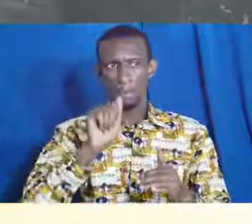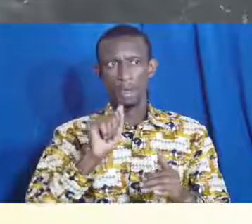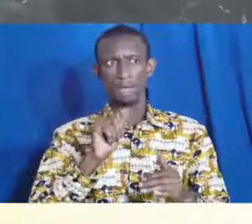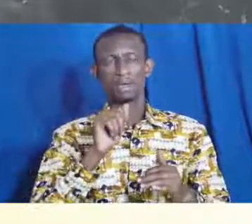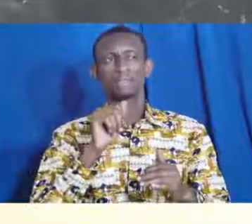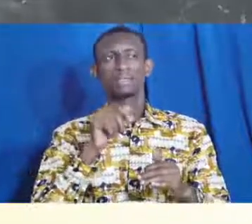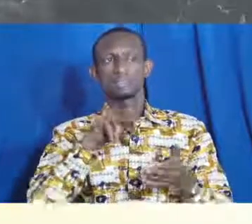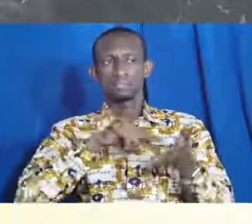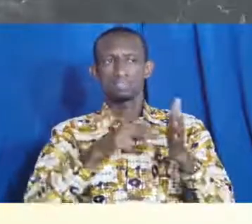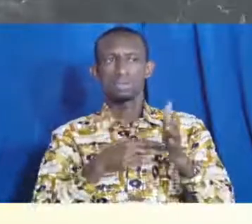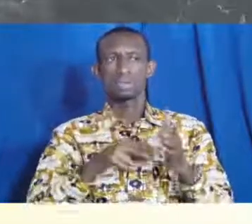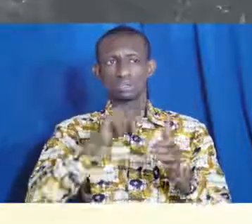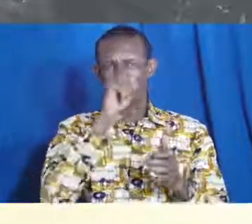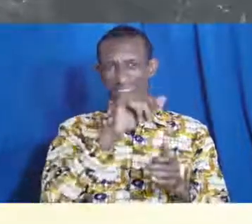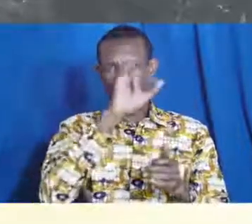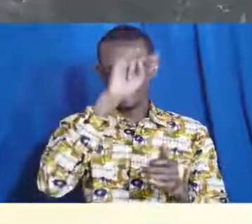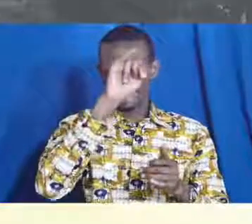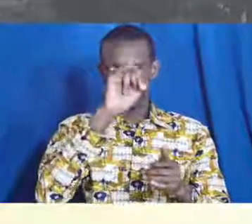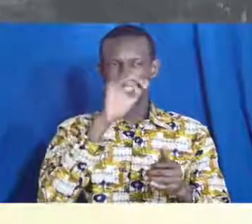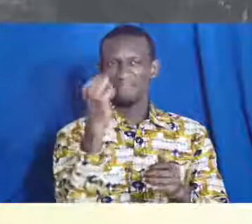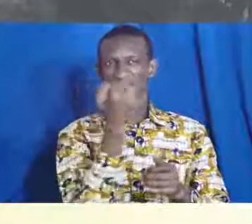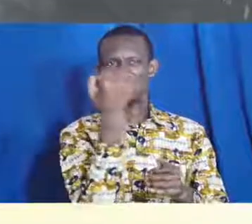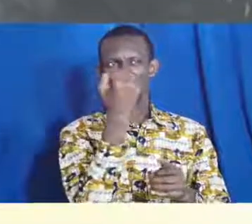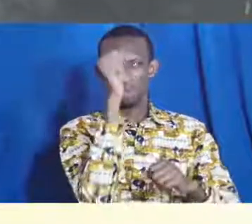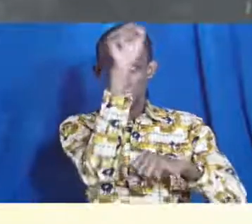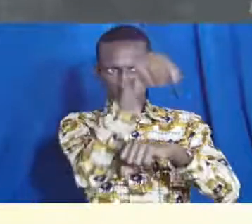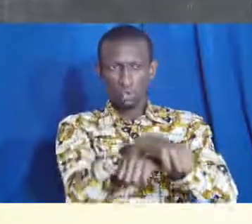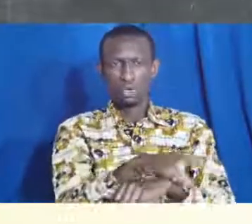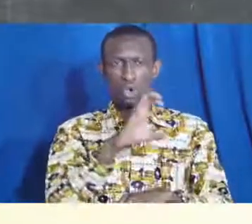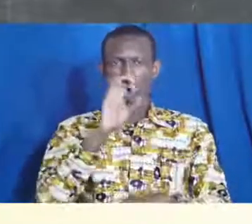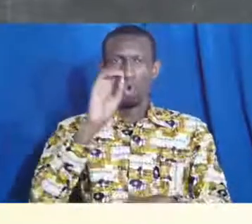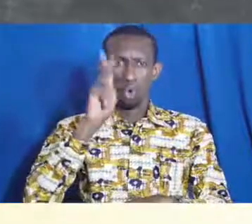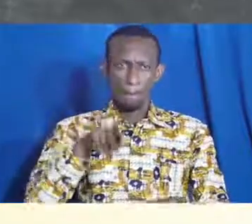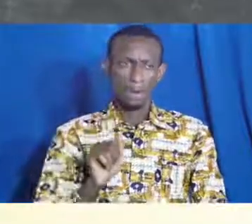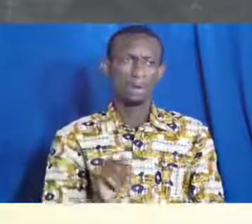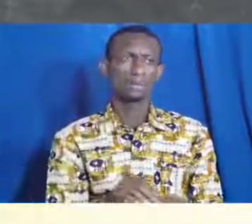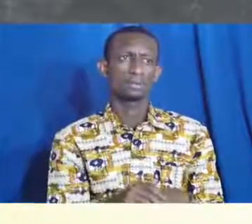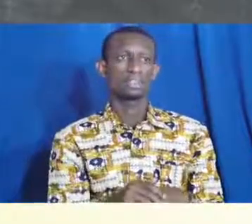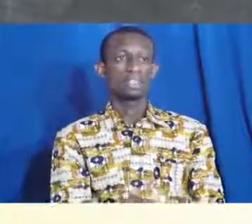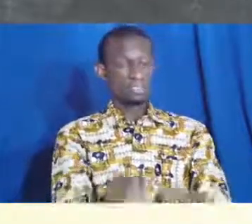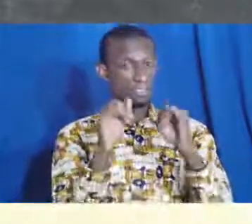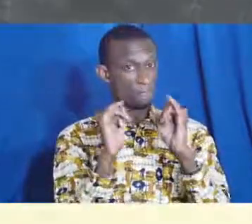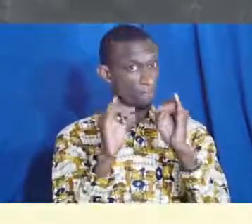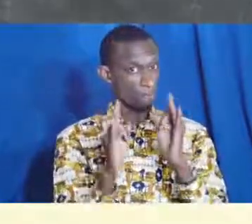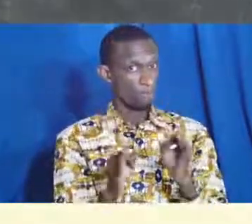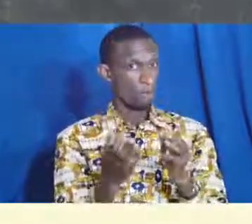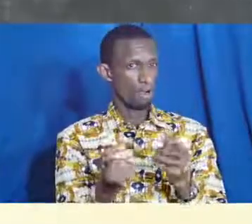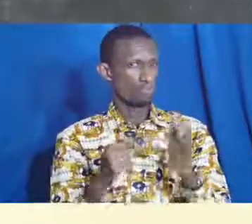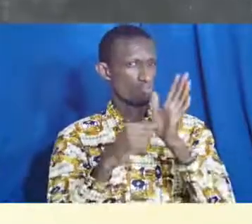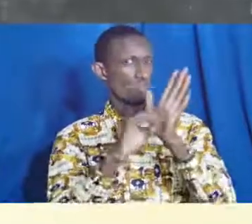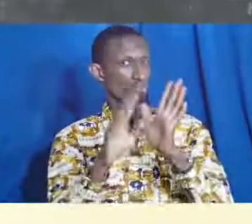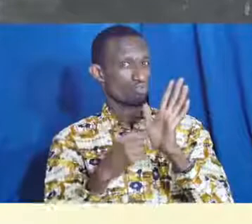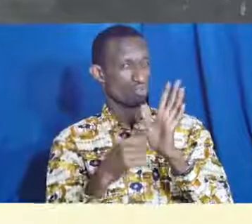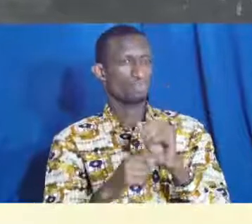reactive than copper, and therefore this reaction can take place. But if you have, for example,